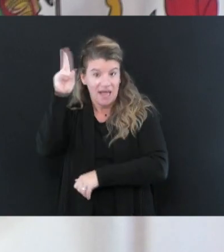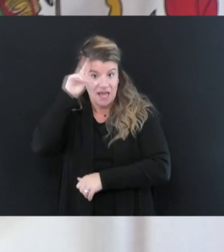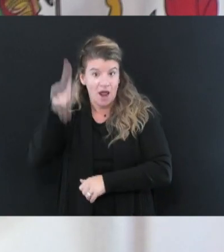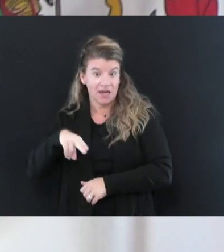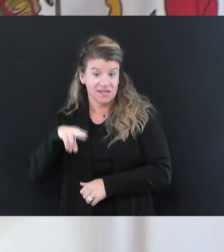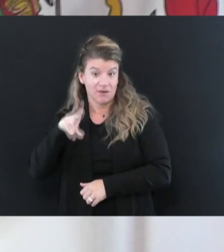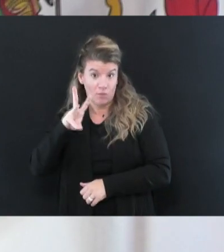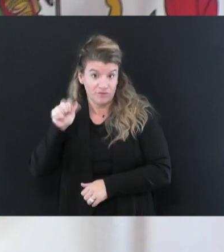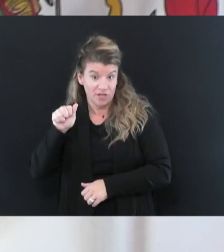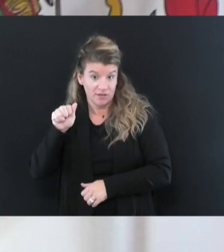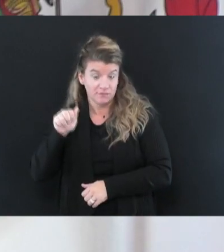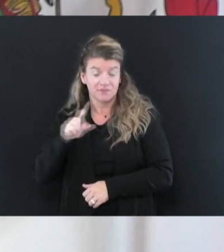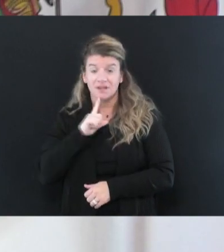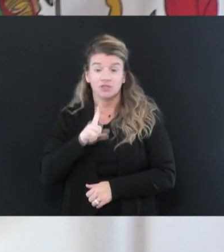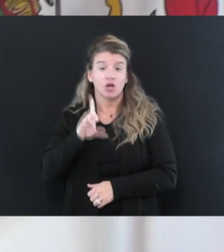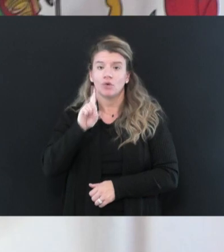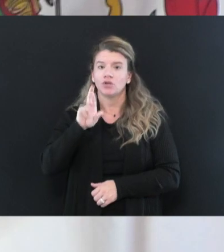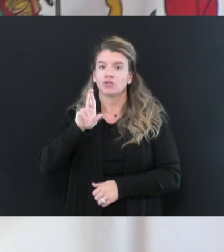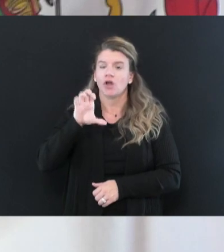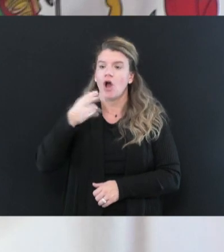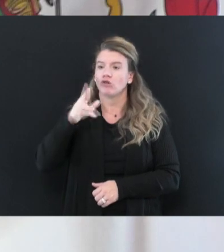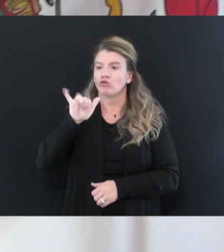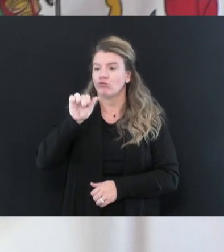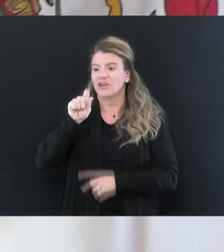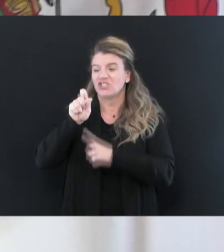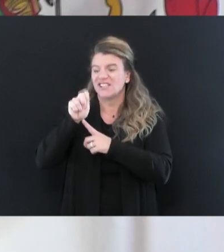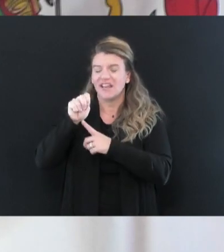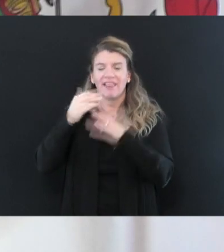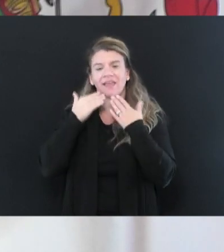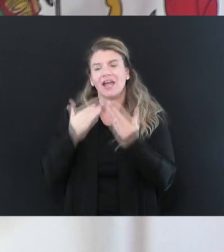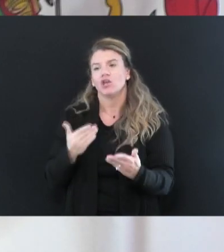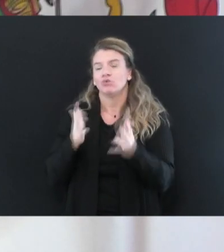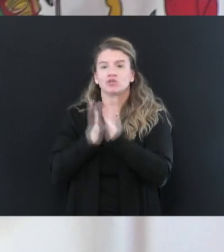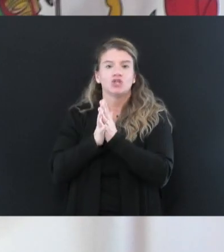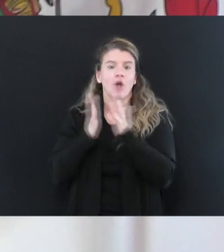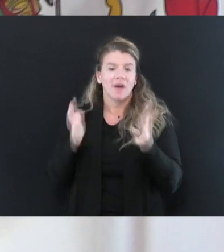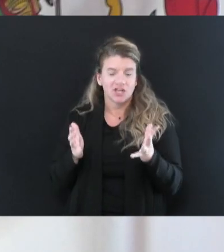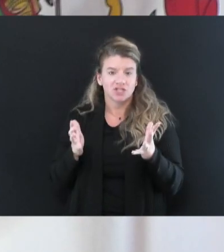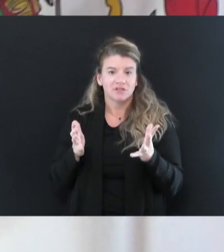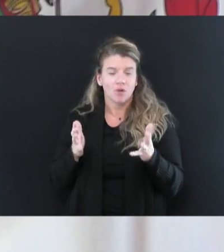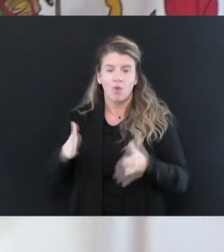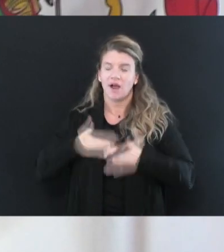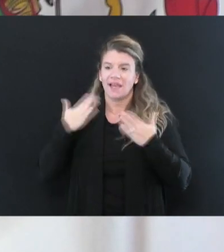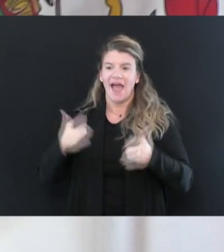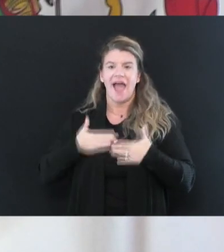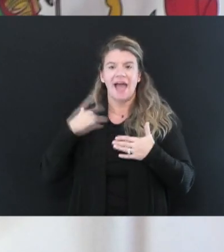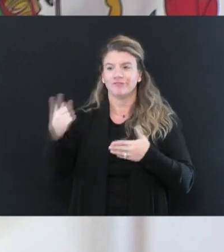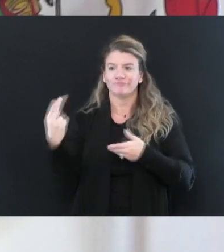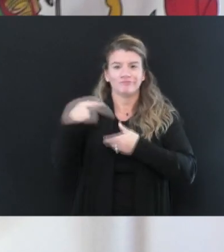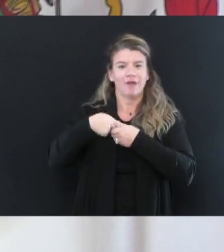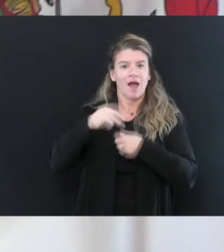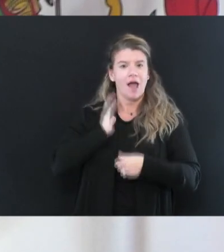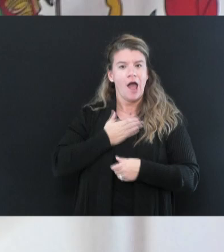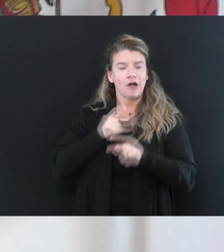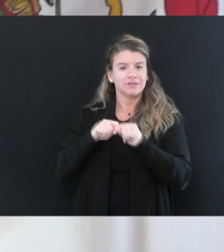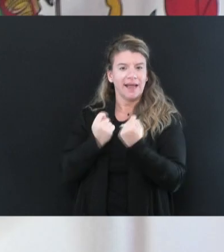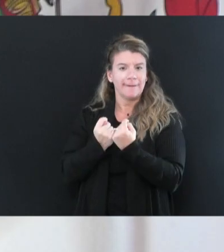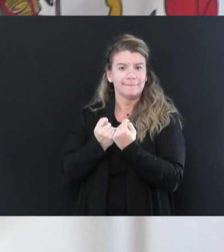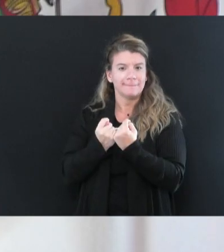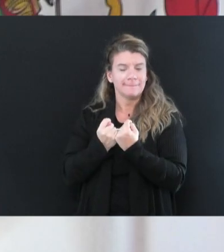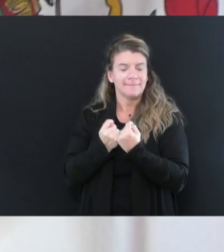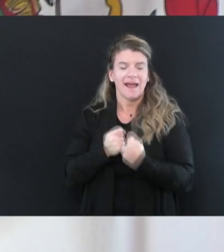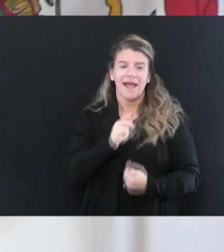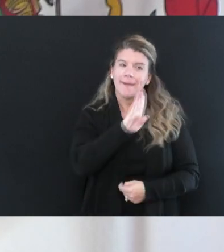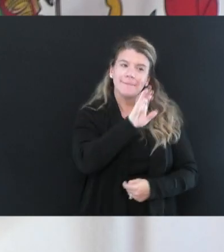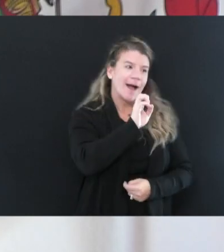West Virginia. So, Dr. Christensen, thank you so much, and we're glad to have you on board. And Bob, God bless you in